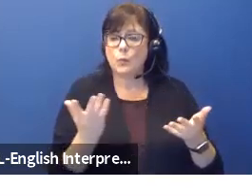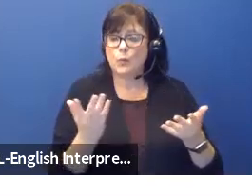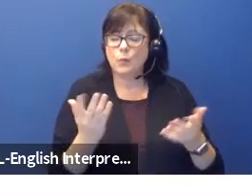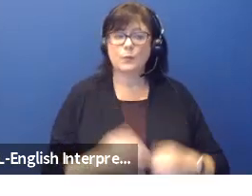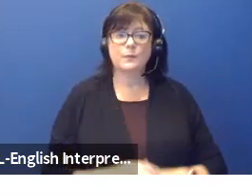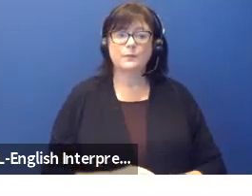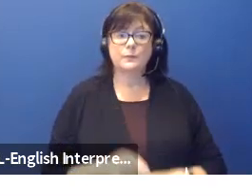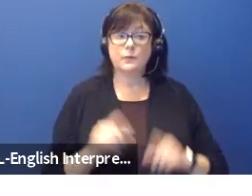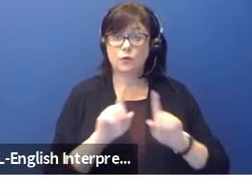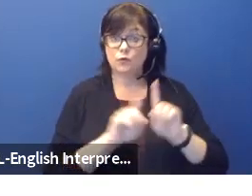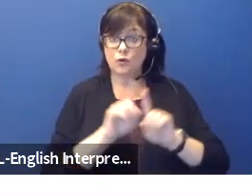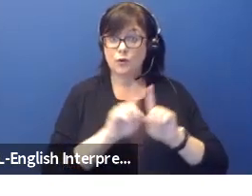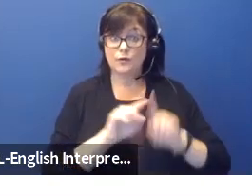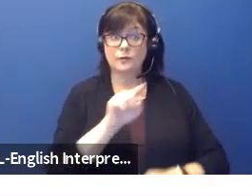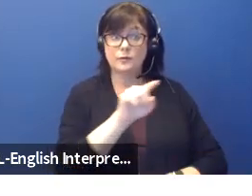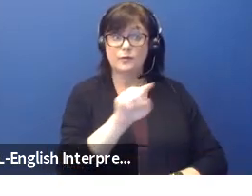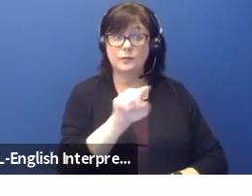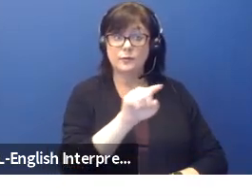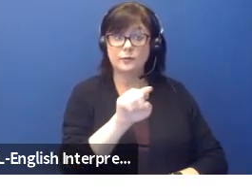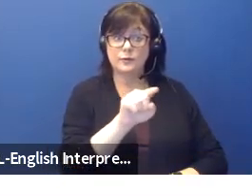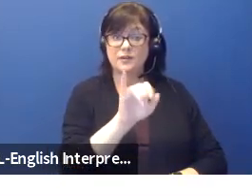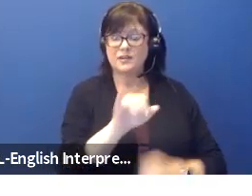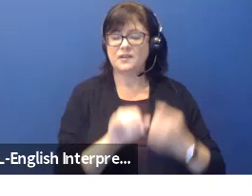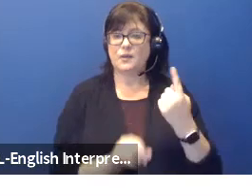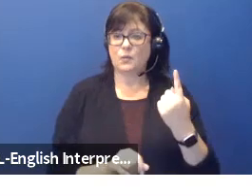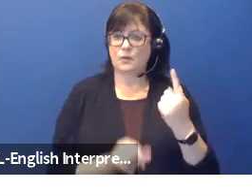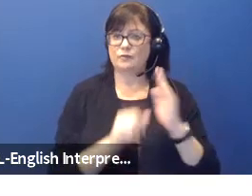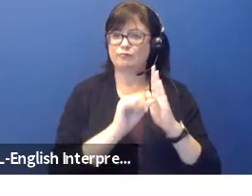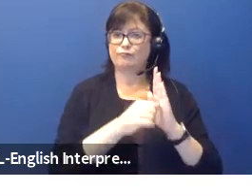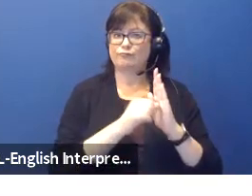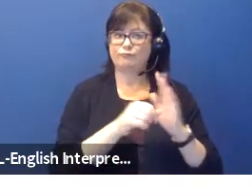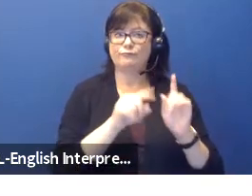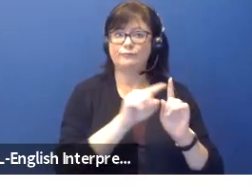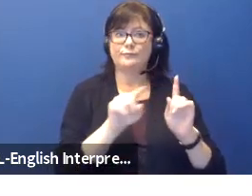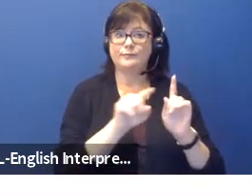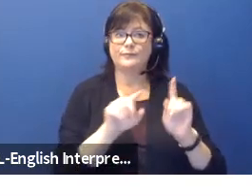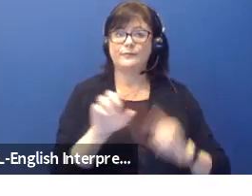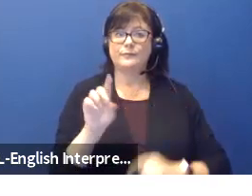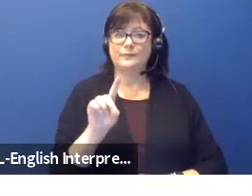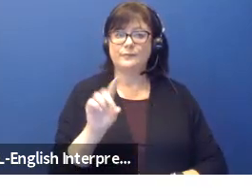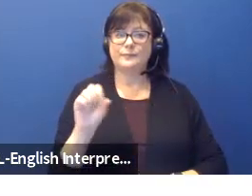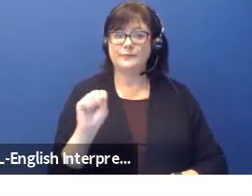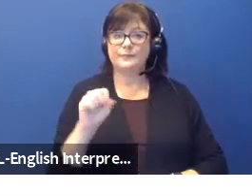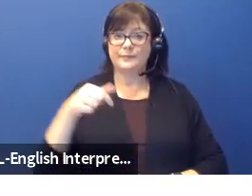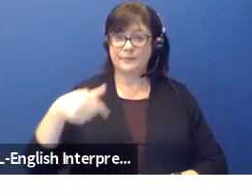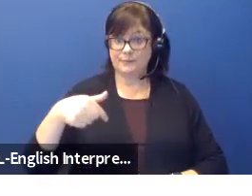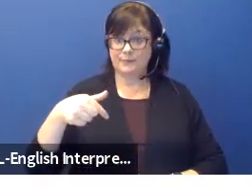with the star beside it, there's the report we're going to talk about today, the detailed service quality report.